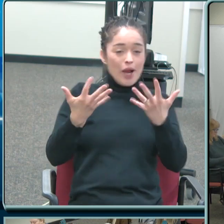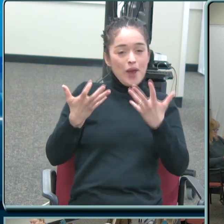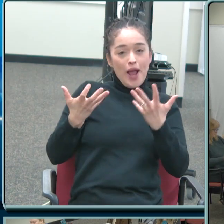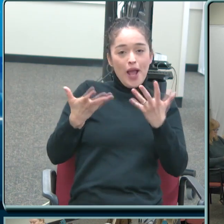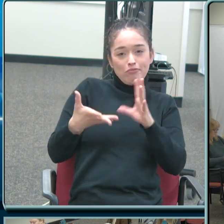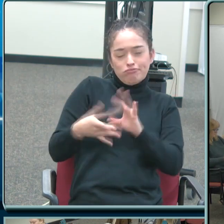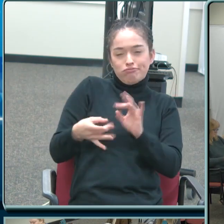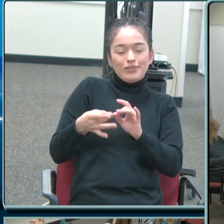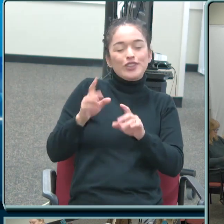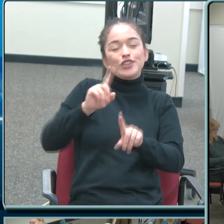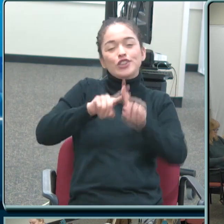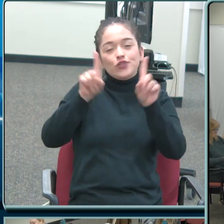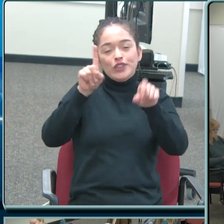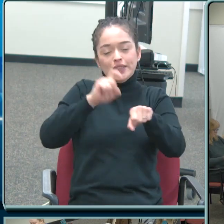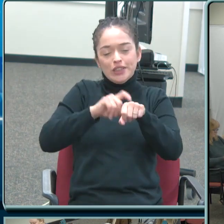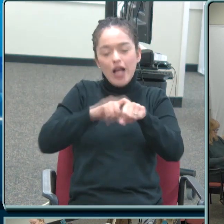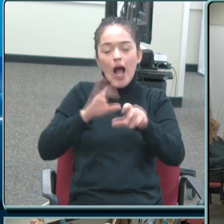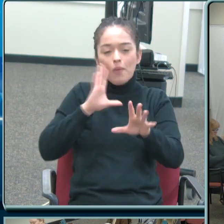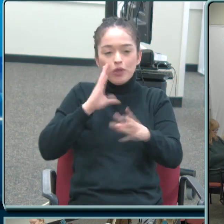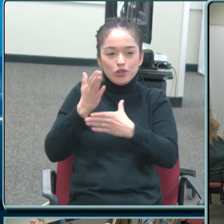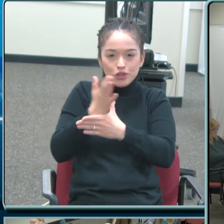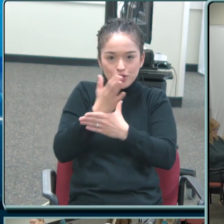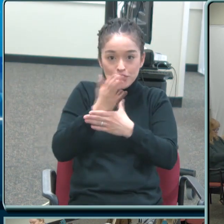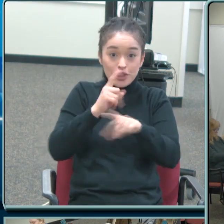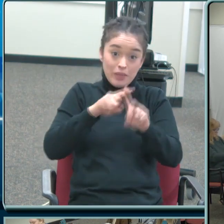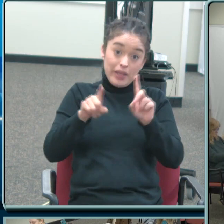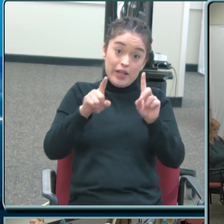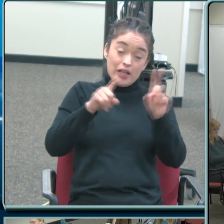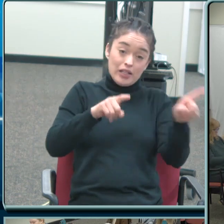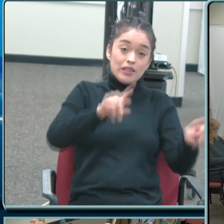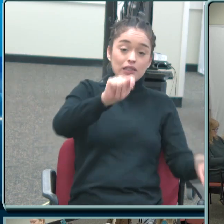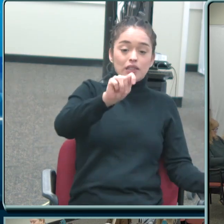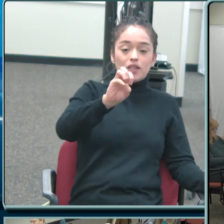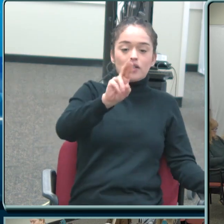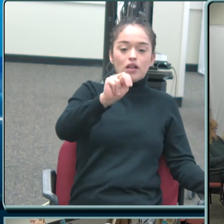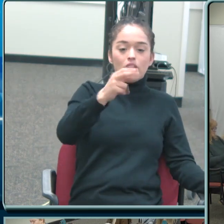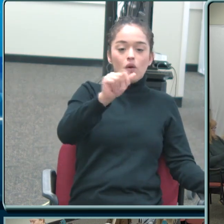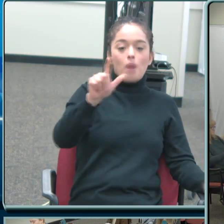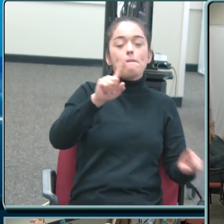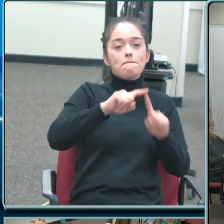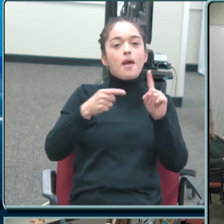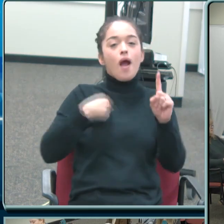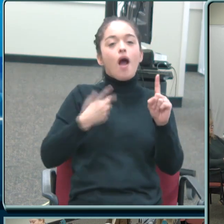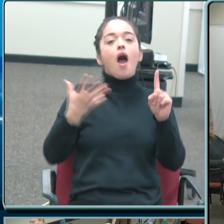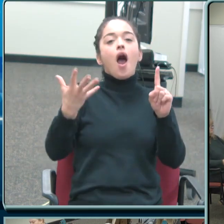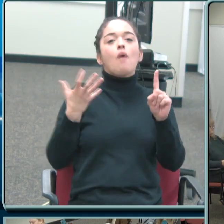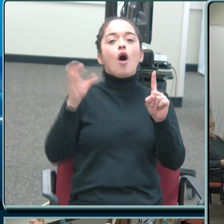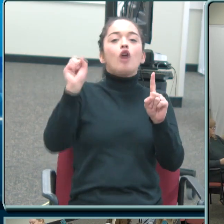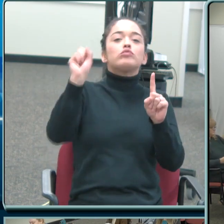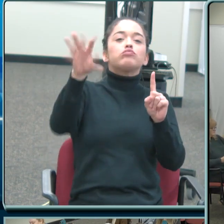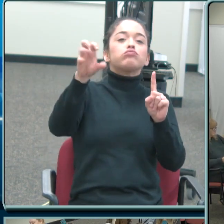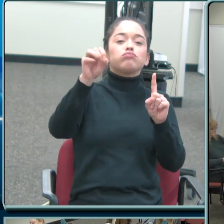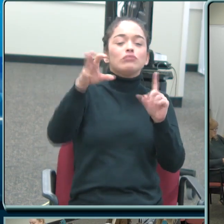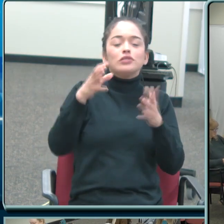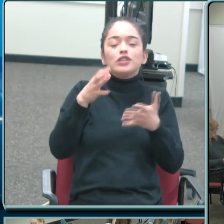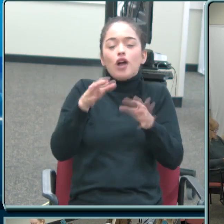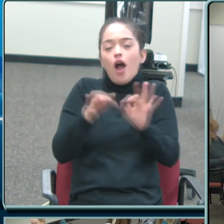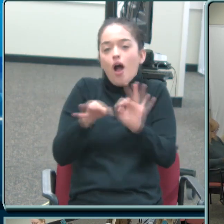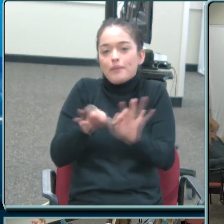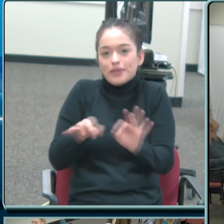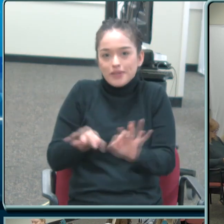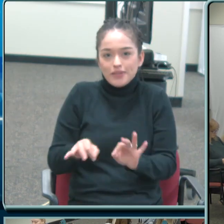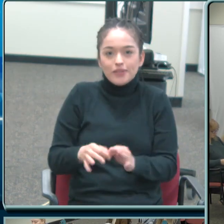expansive in another time, but at the town hall. But I did want to read many of the comments